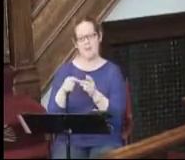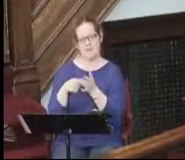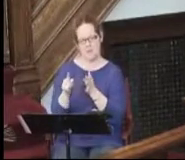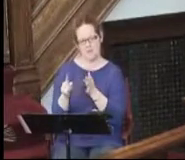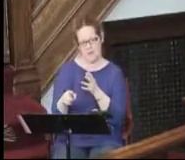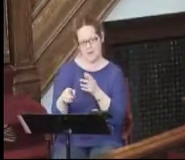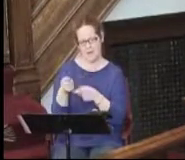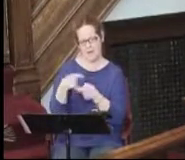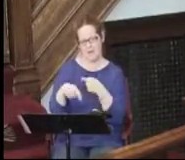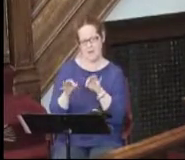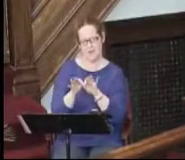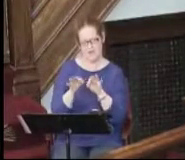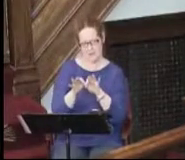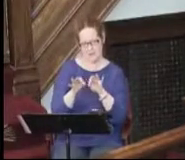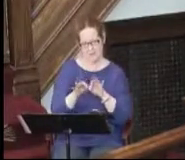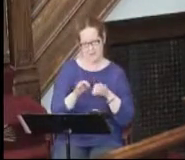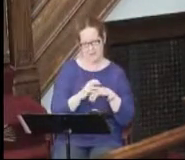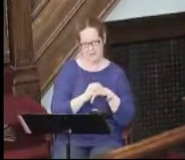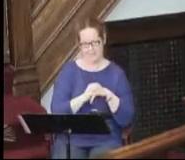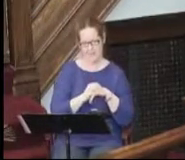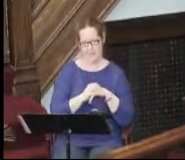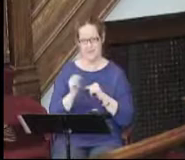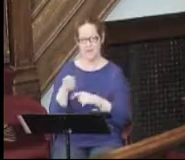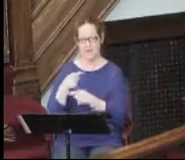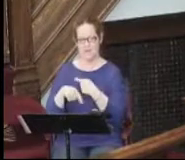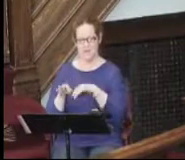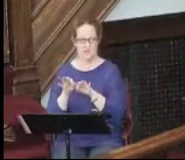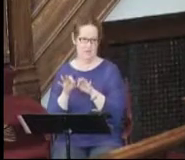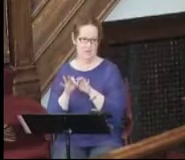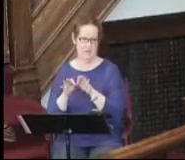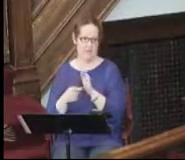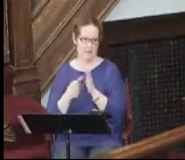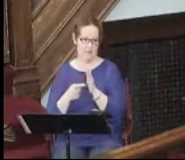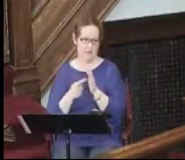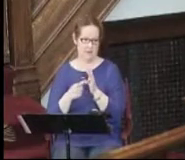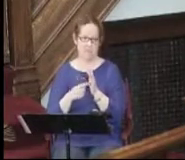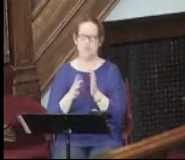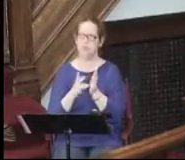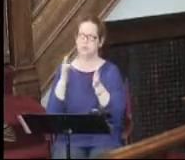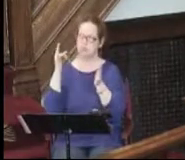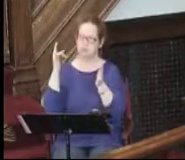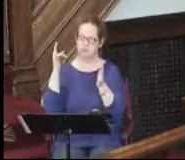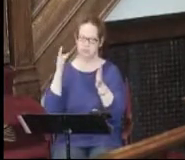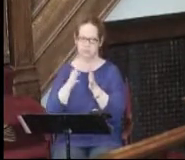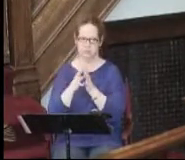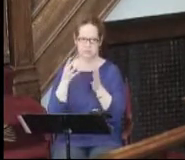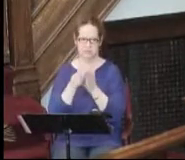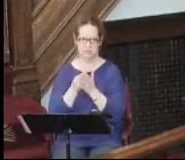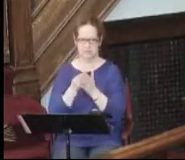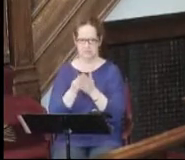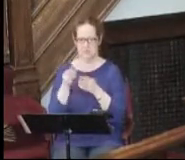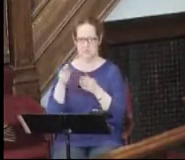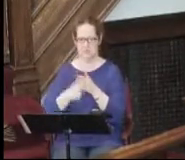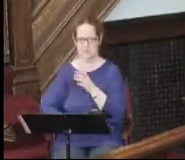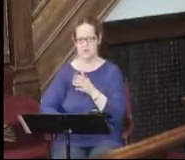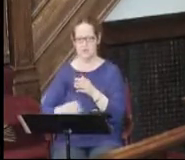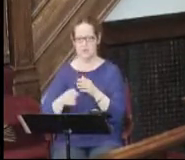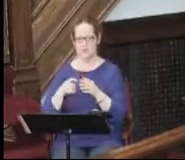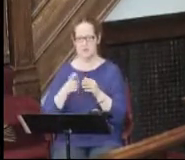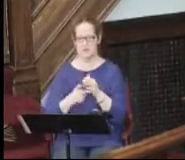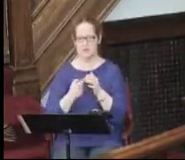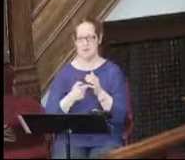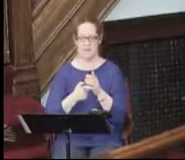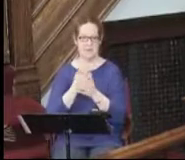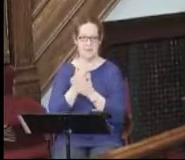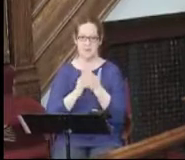an exchange fee. And this exchange fee, in some cases, was exploitive. And this exchange fee prevented some